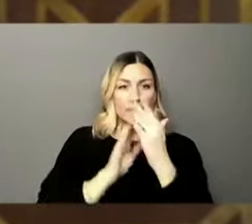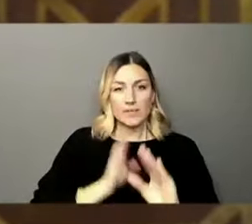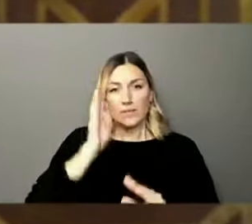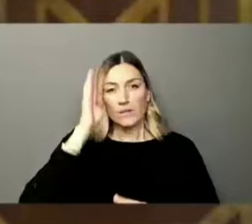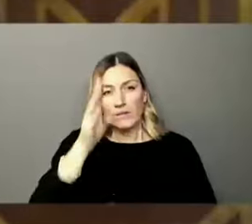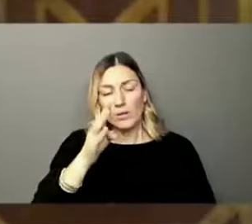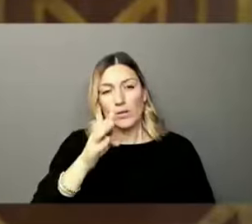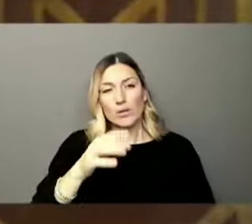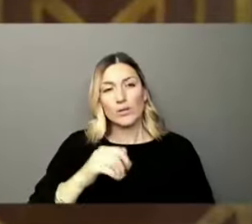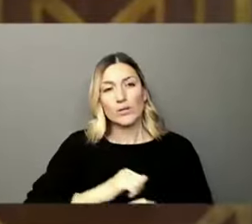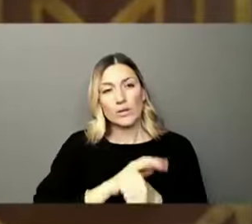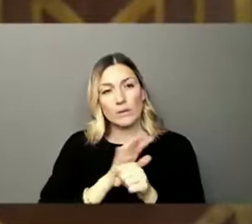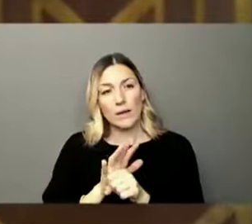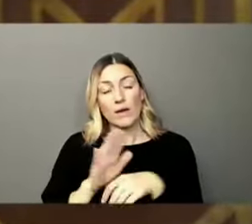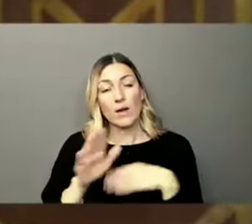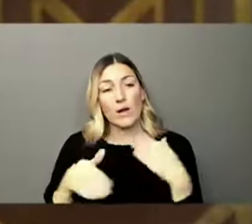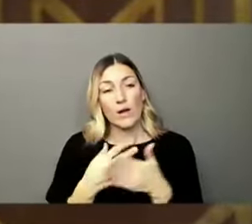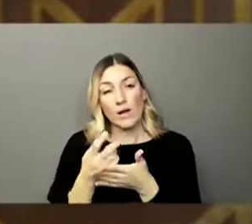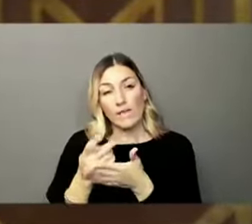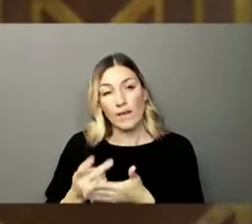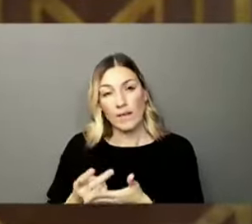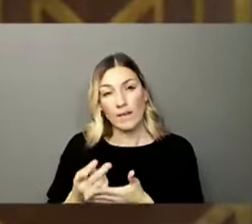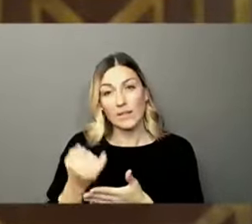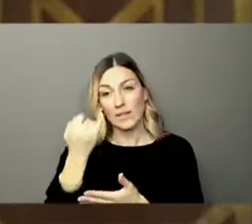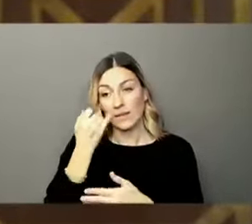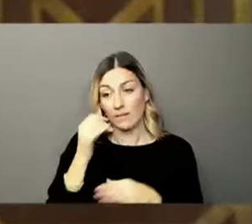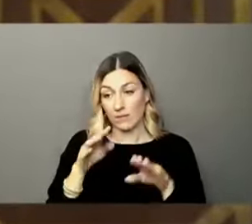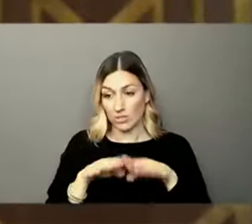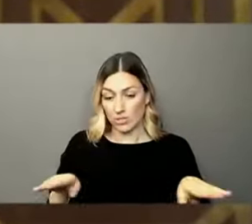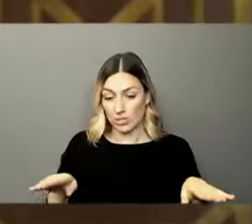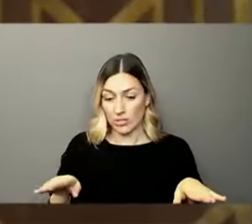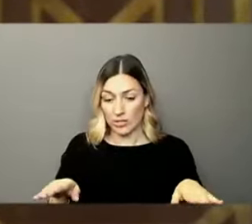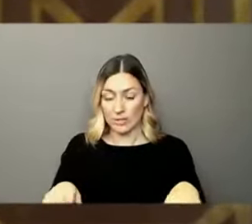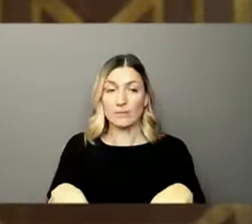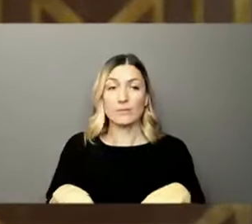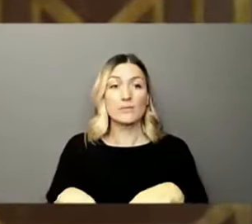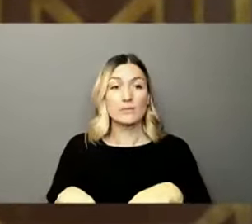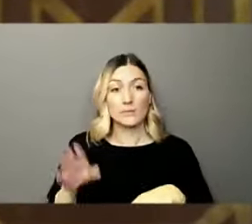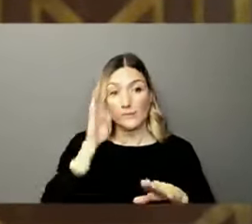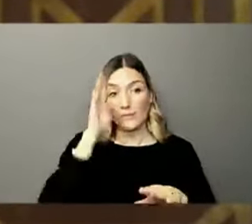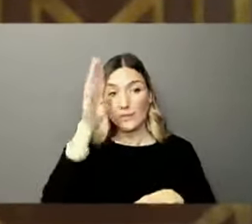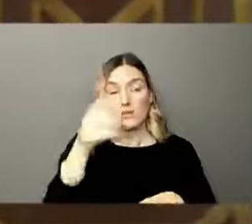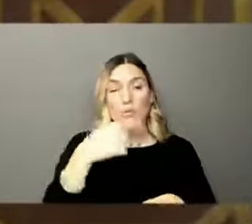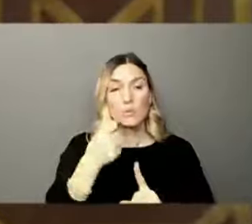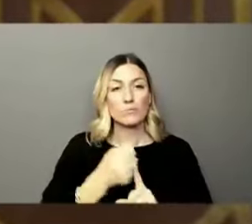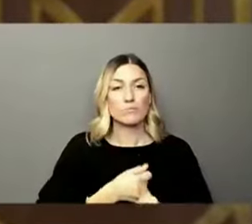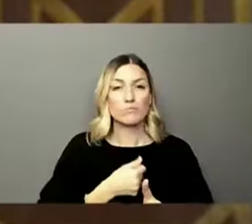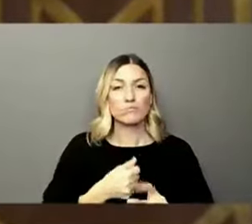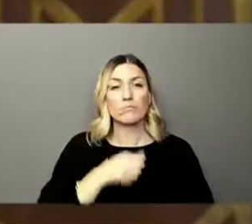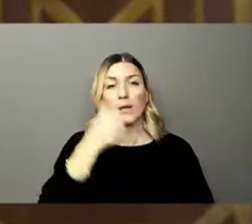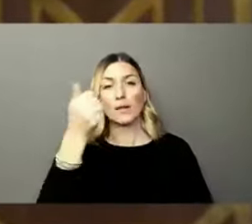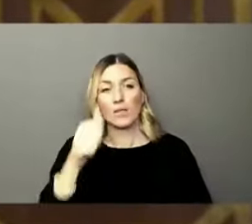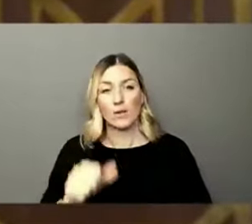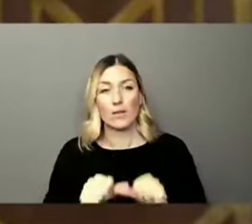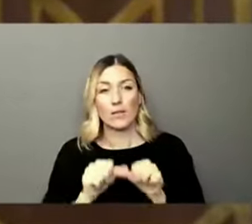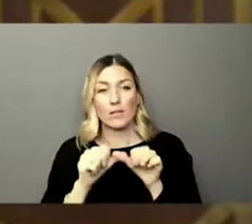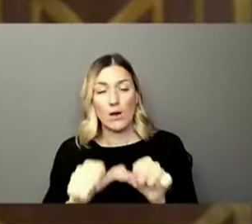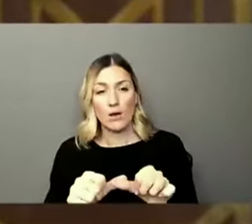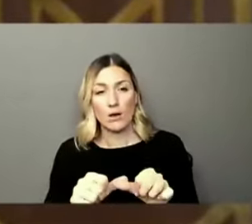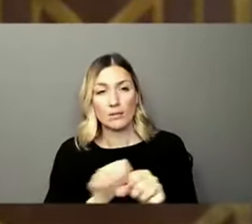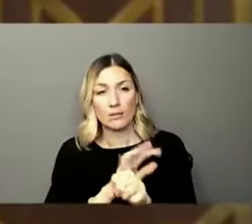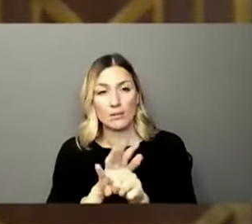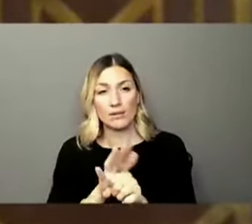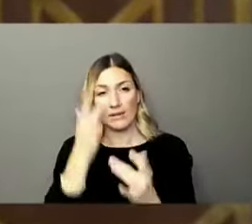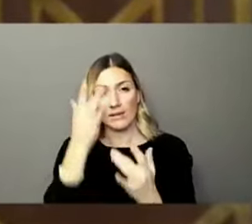would be all in failure if our children face a future pandemic and get hit with another long virus, you